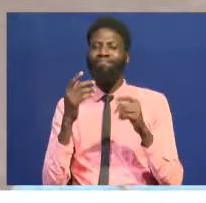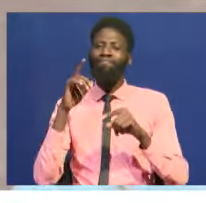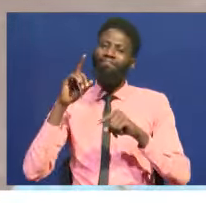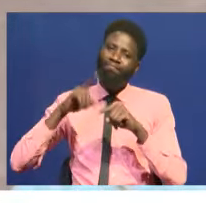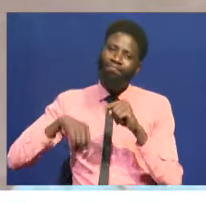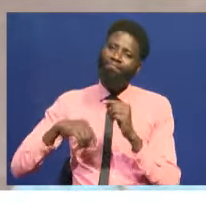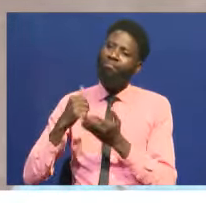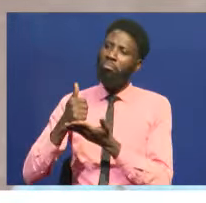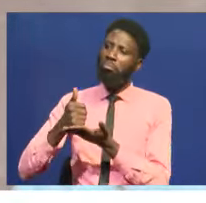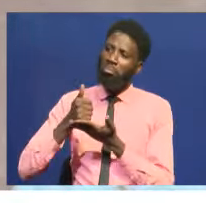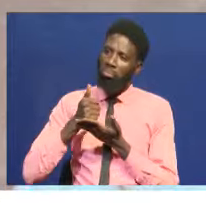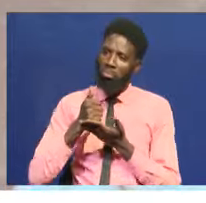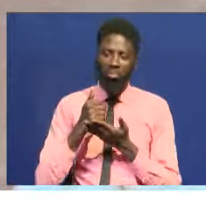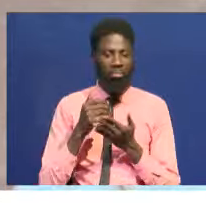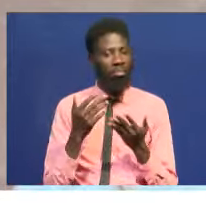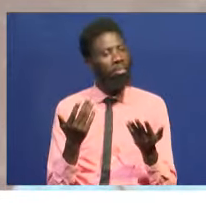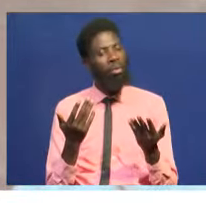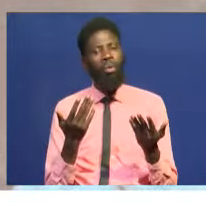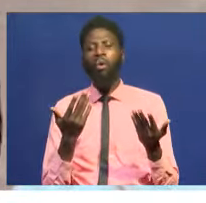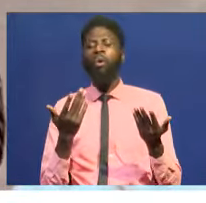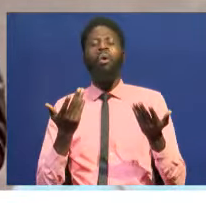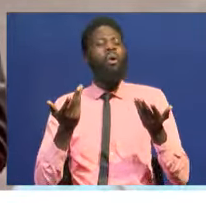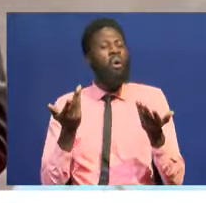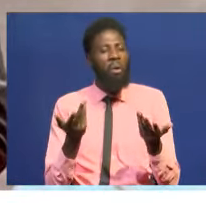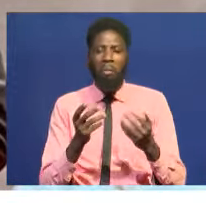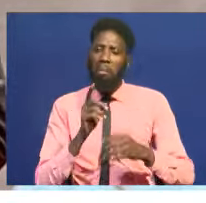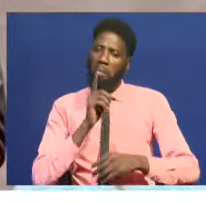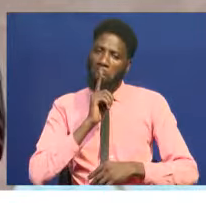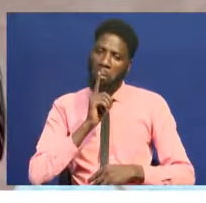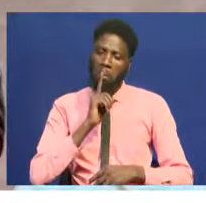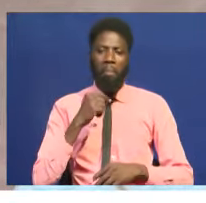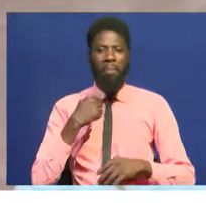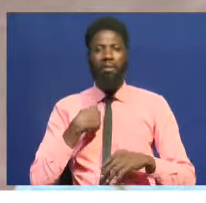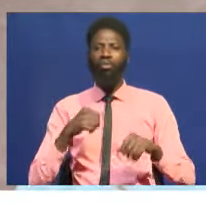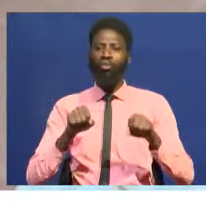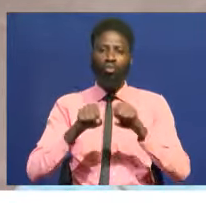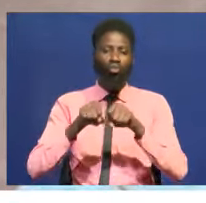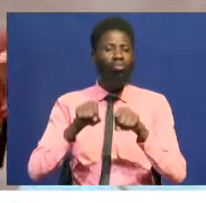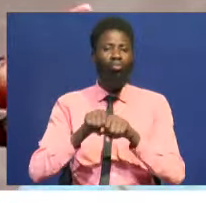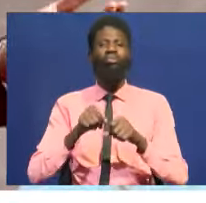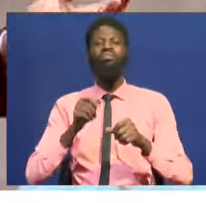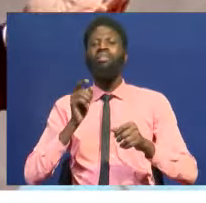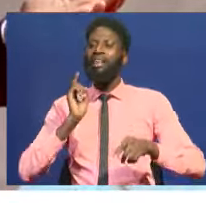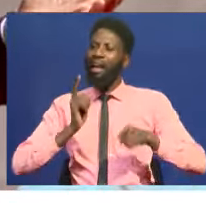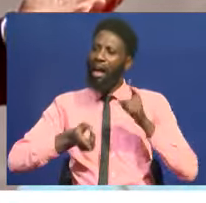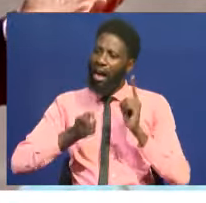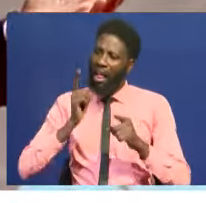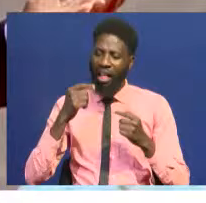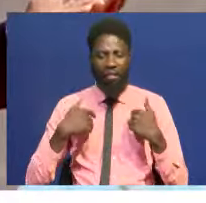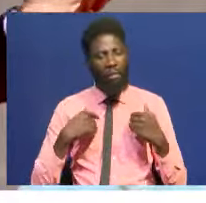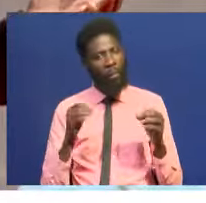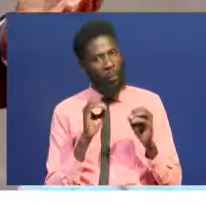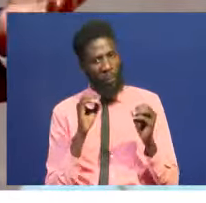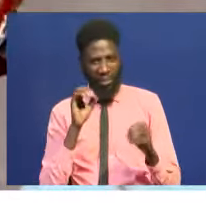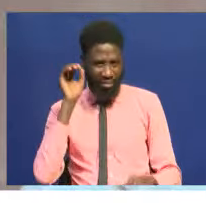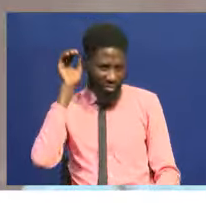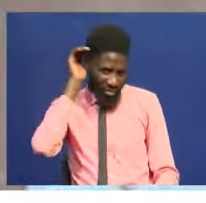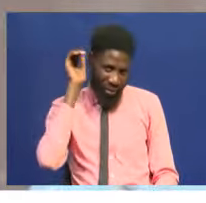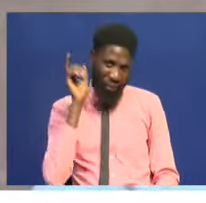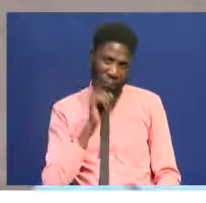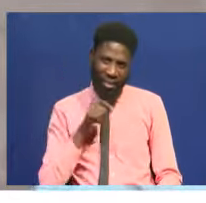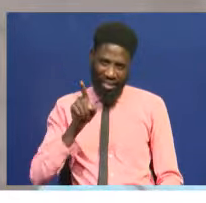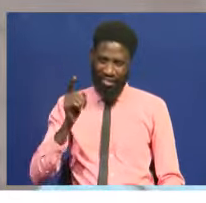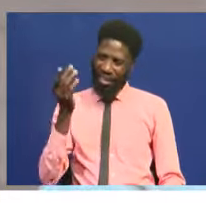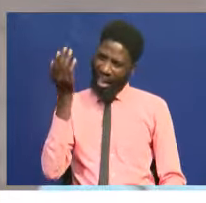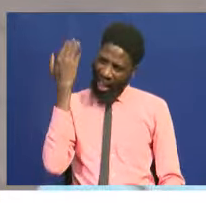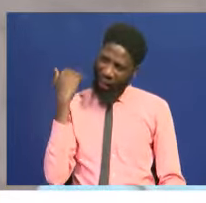me. Or that I don't have even running shoes. You heard him, that he ran